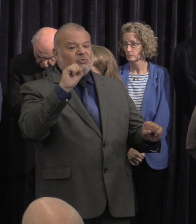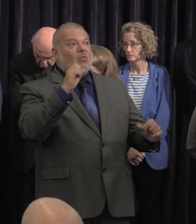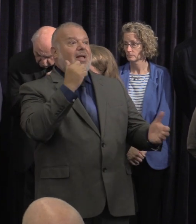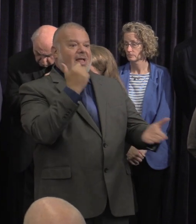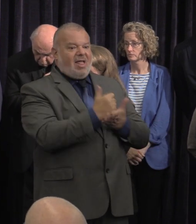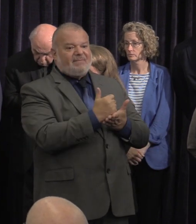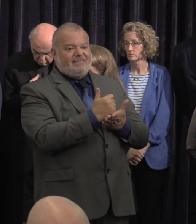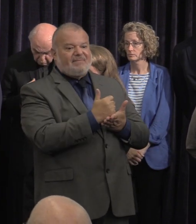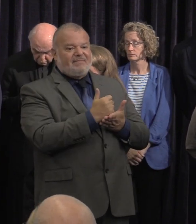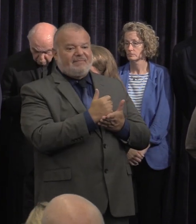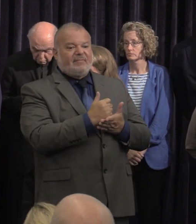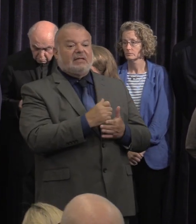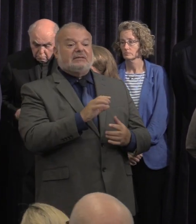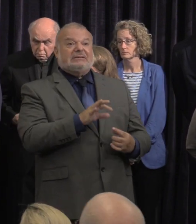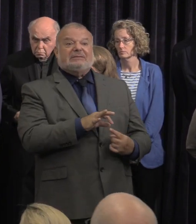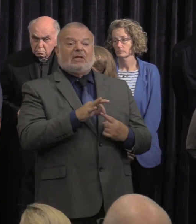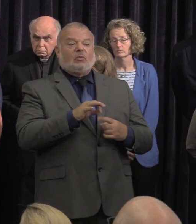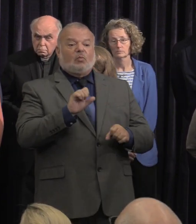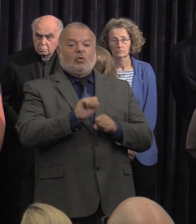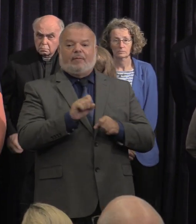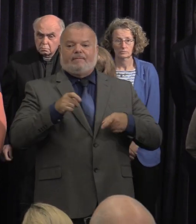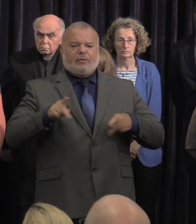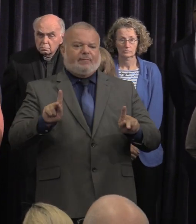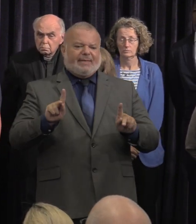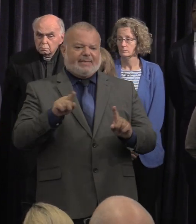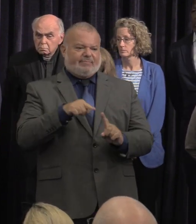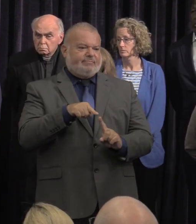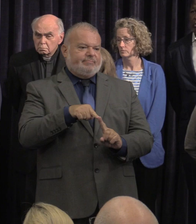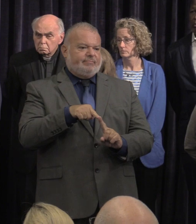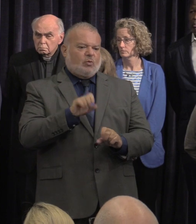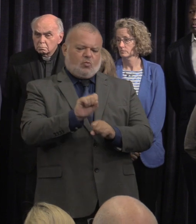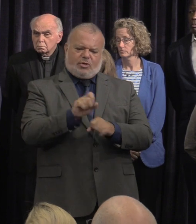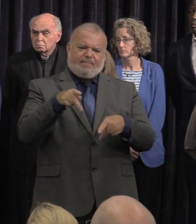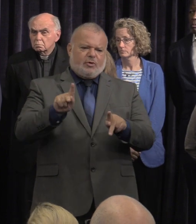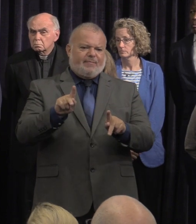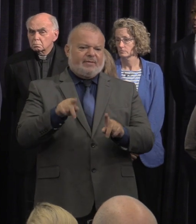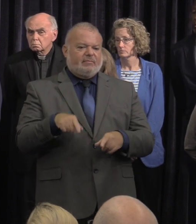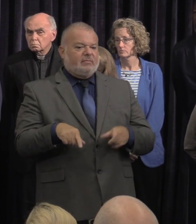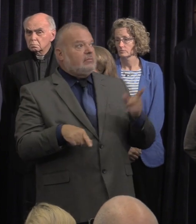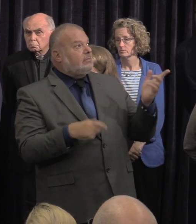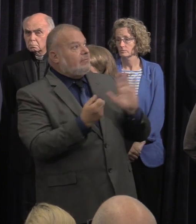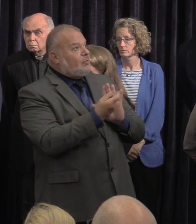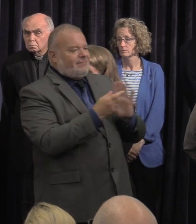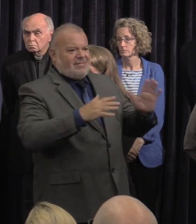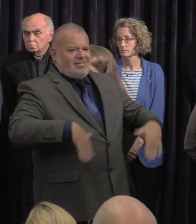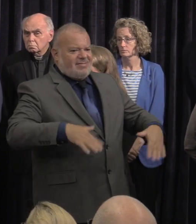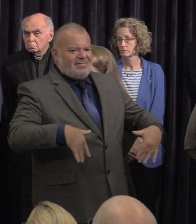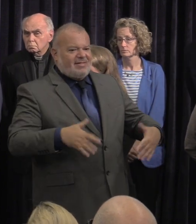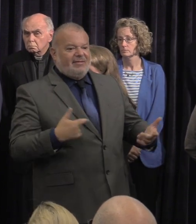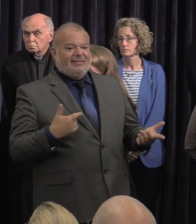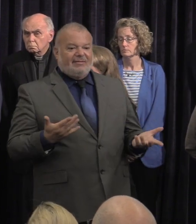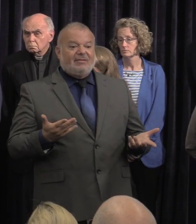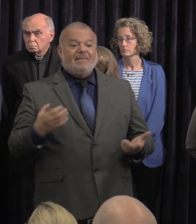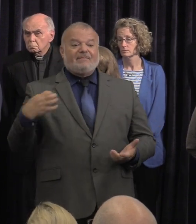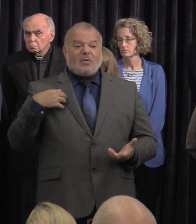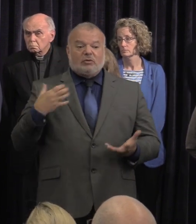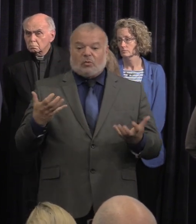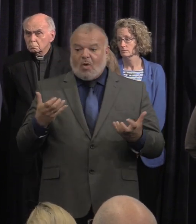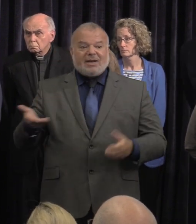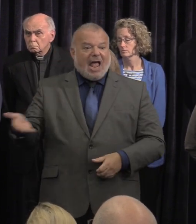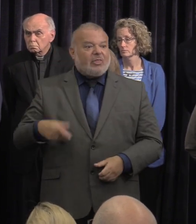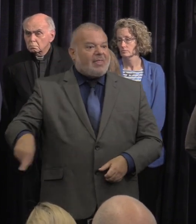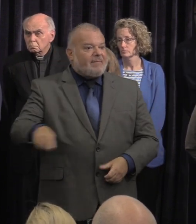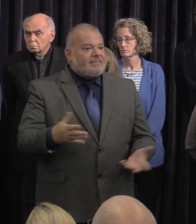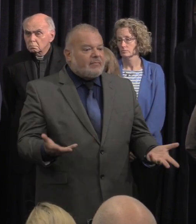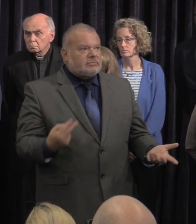work authorizations. People are anxious to work. We know there are employers around this state, across industries,